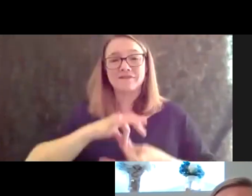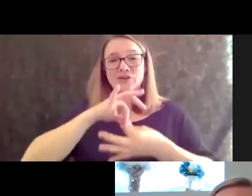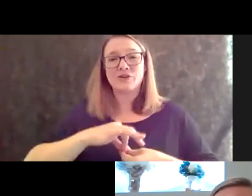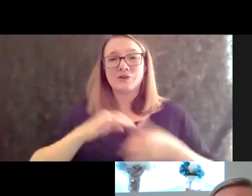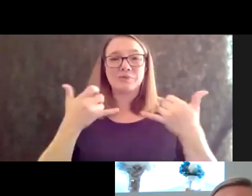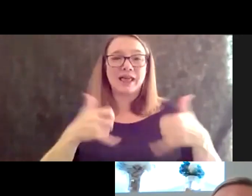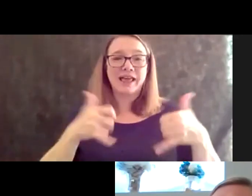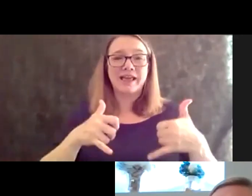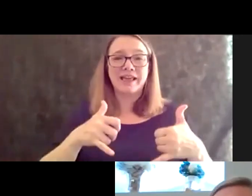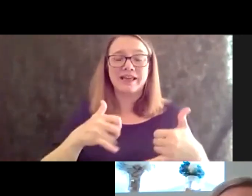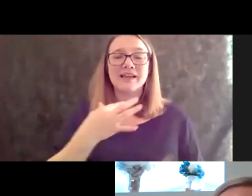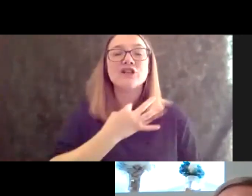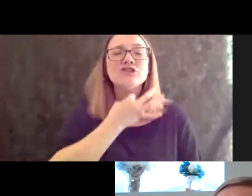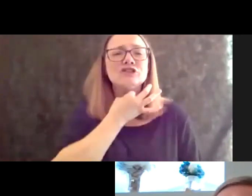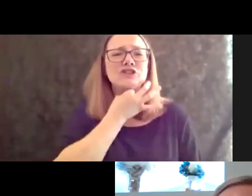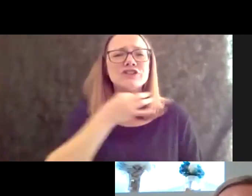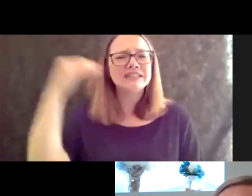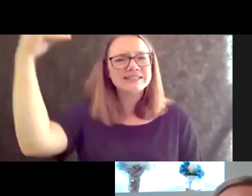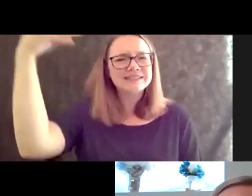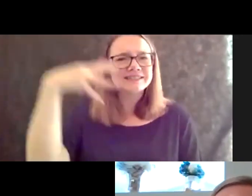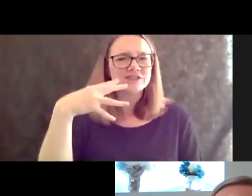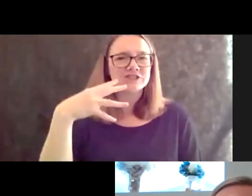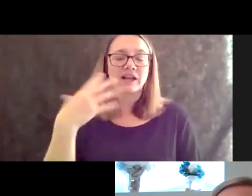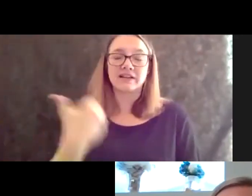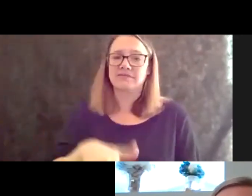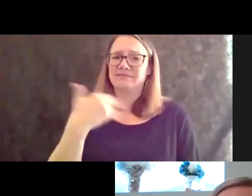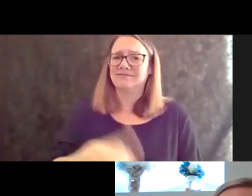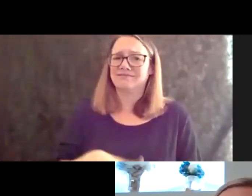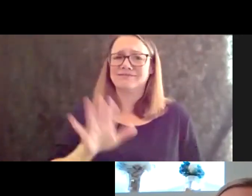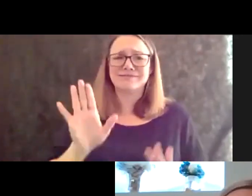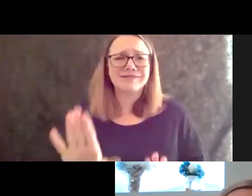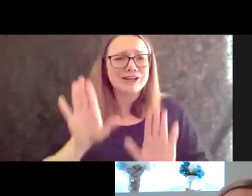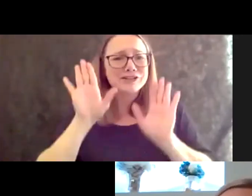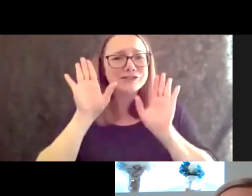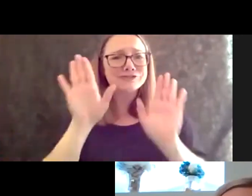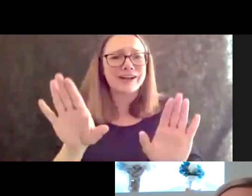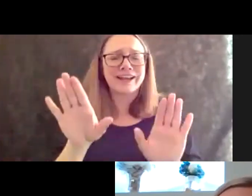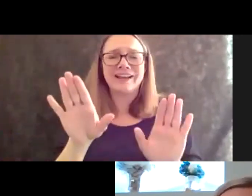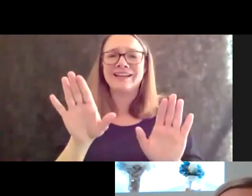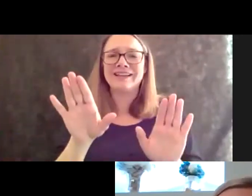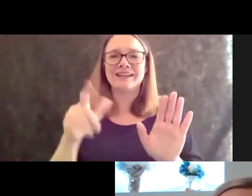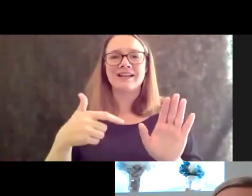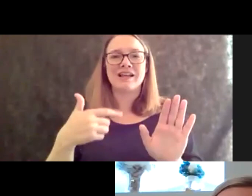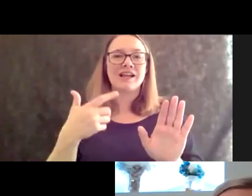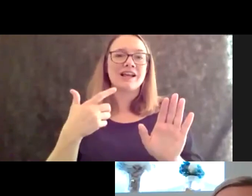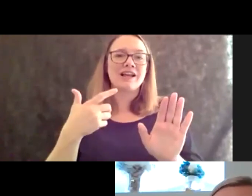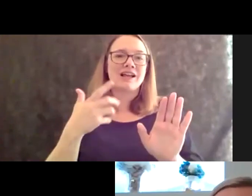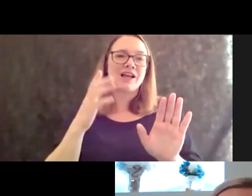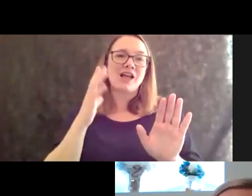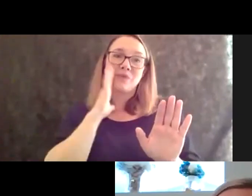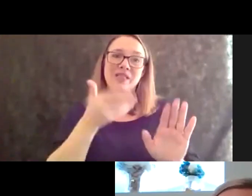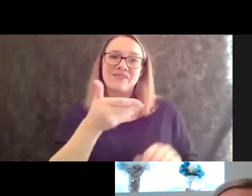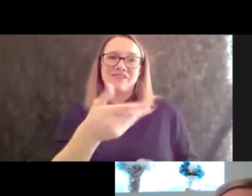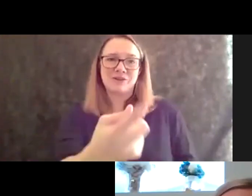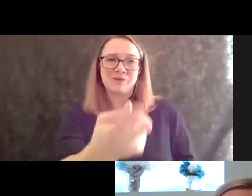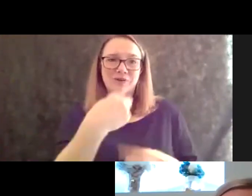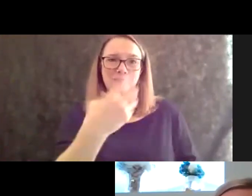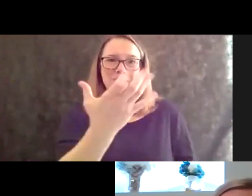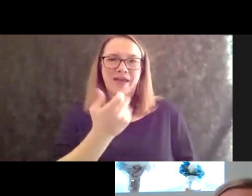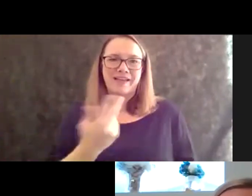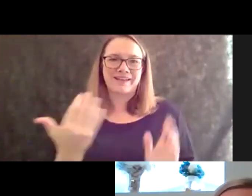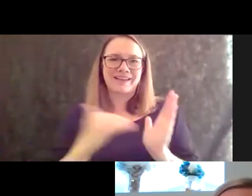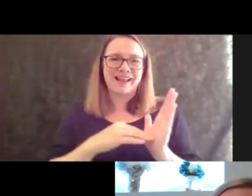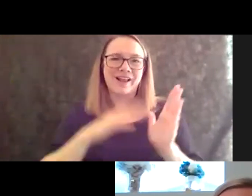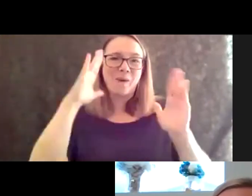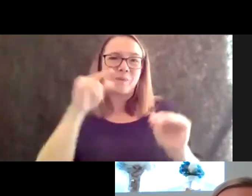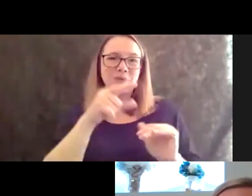Sunshine is great from what I can see, and I'm sure we will probably ask to have you back in the future, and I hope you'll be able to